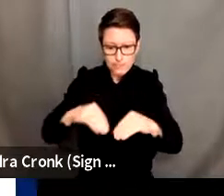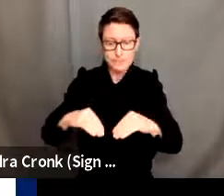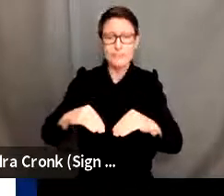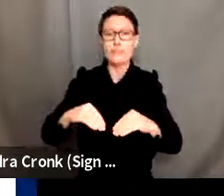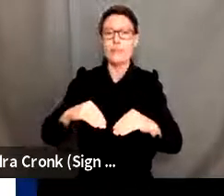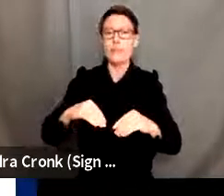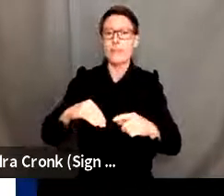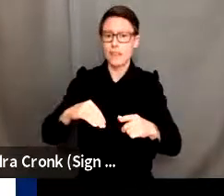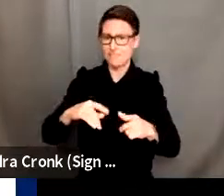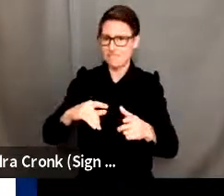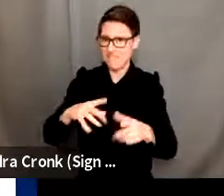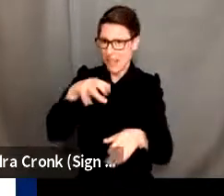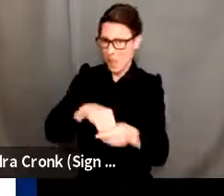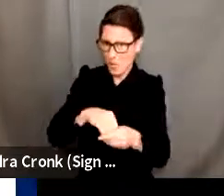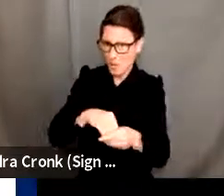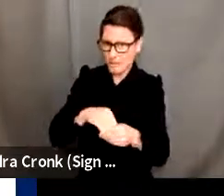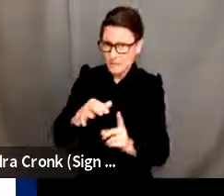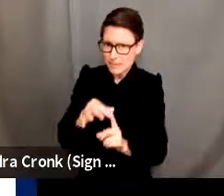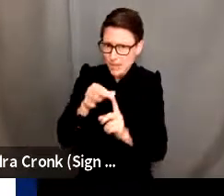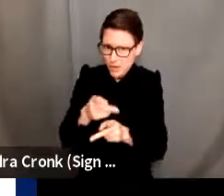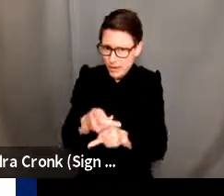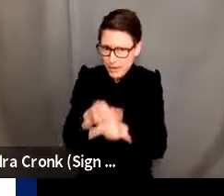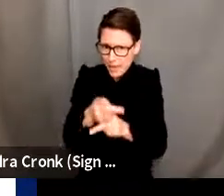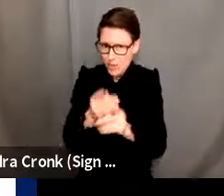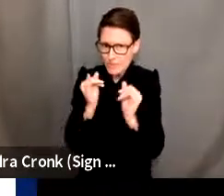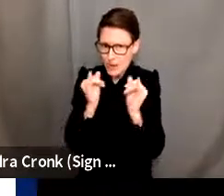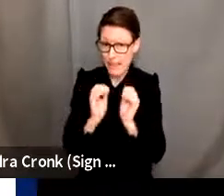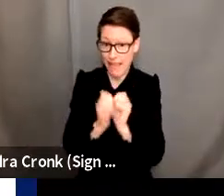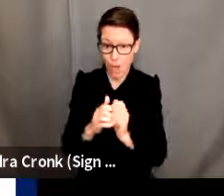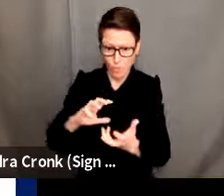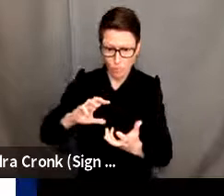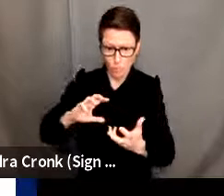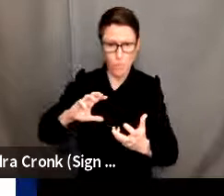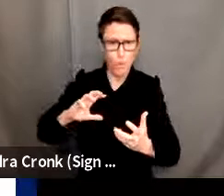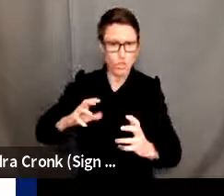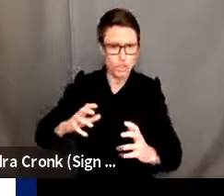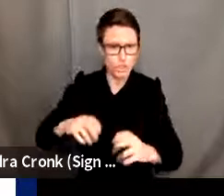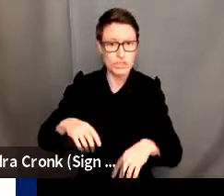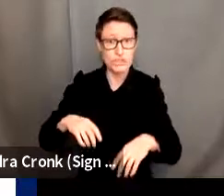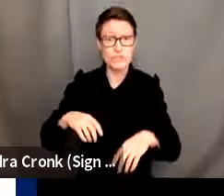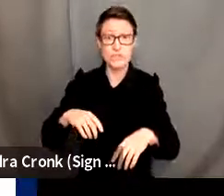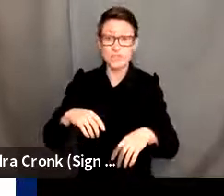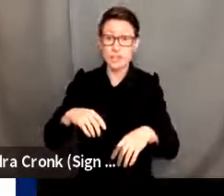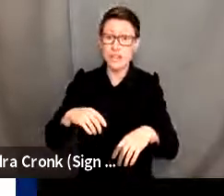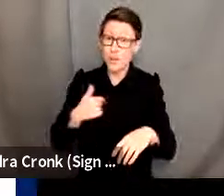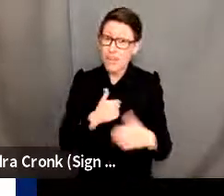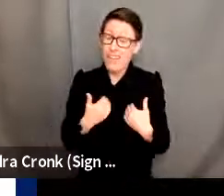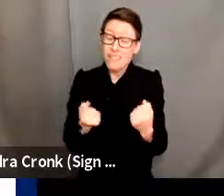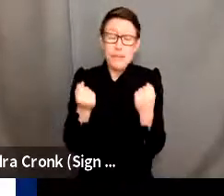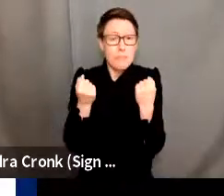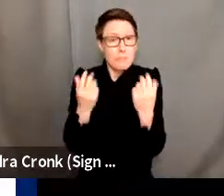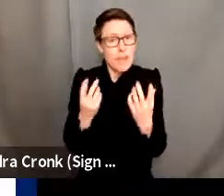them. And because our census is so high, it's hard to keep up with a quilt for